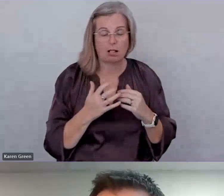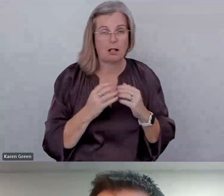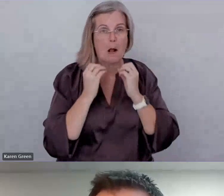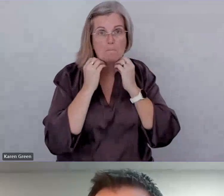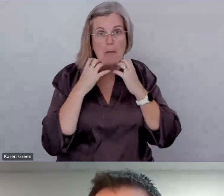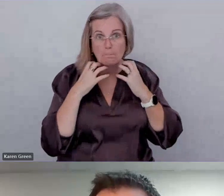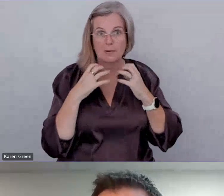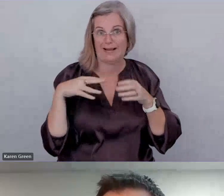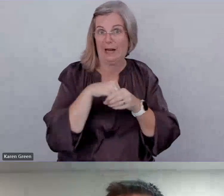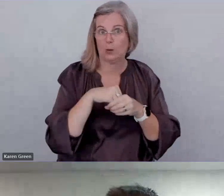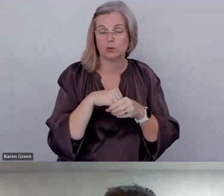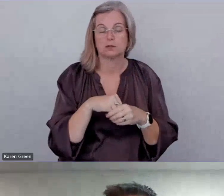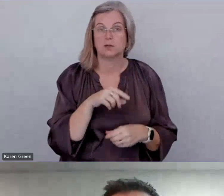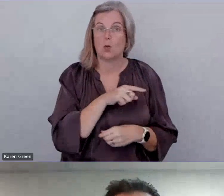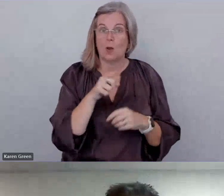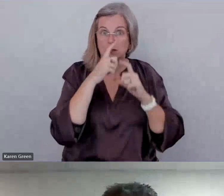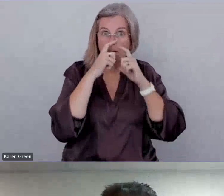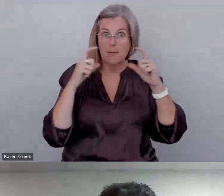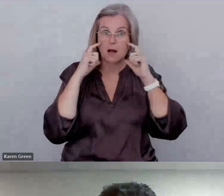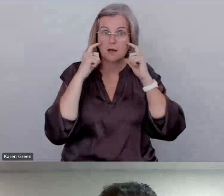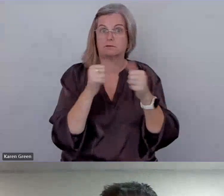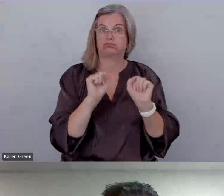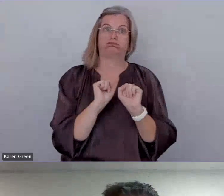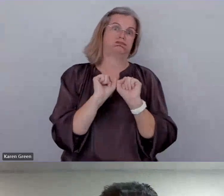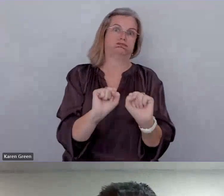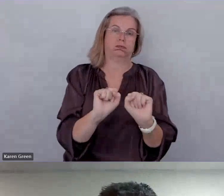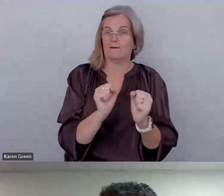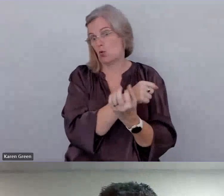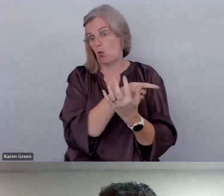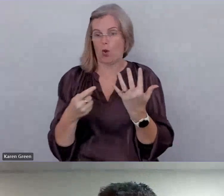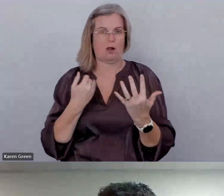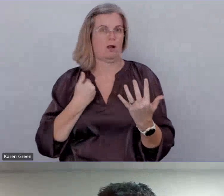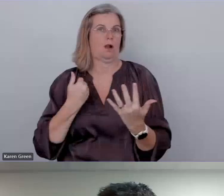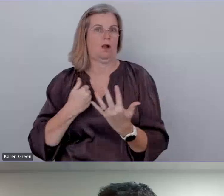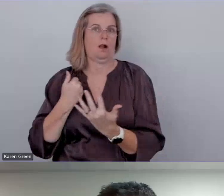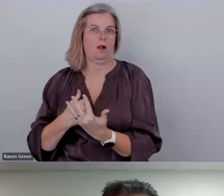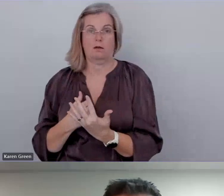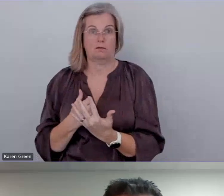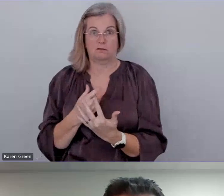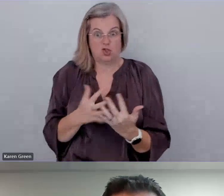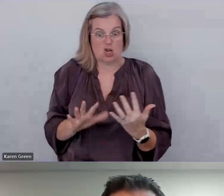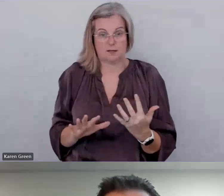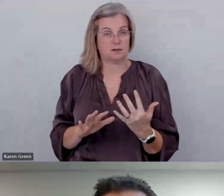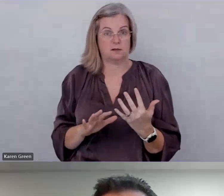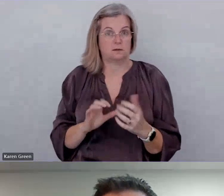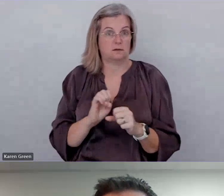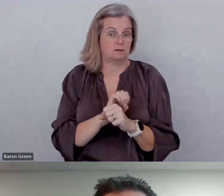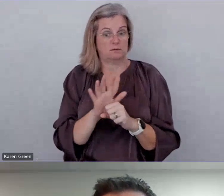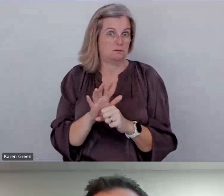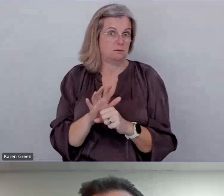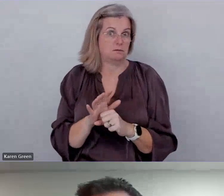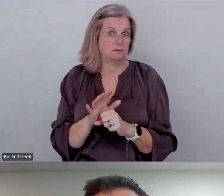not just SARS-CoV-2. I would also say that if we cleaned up the air, then it reduces